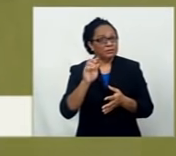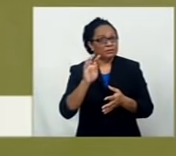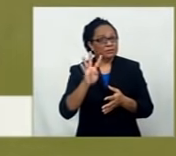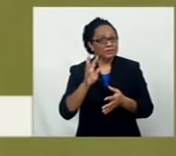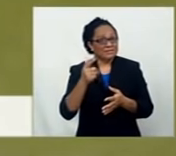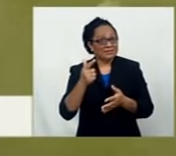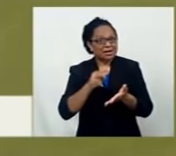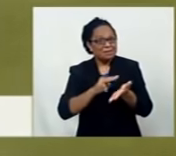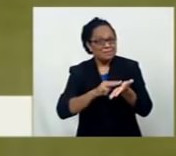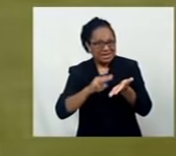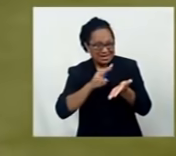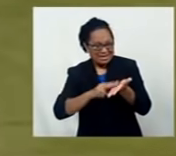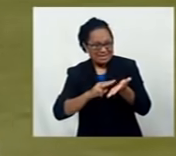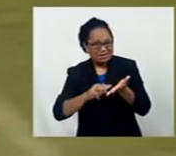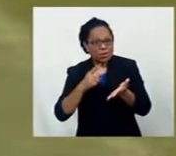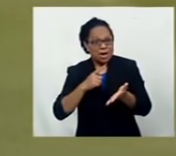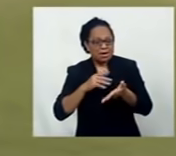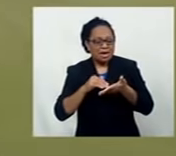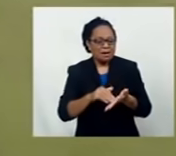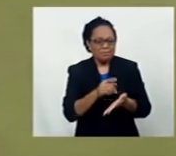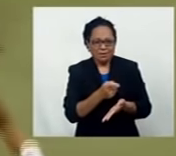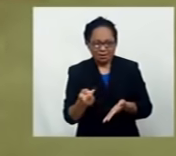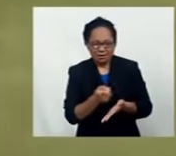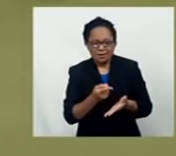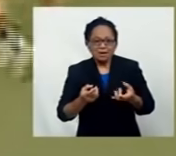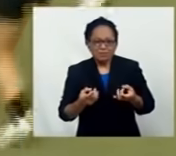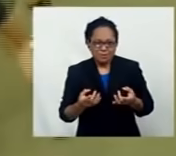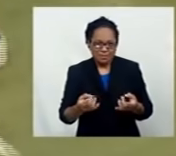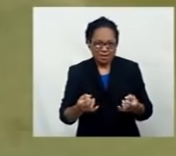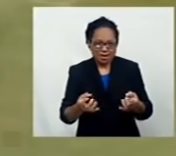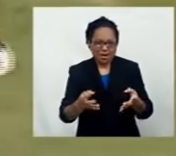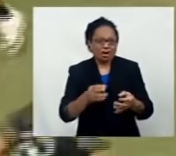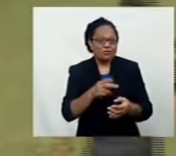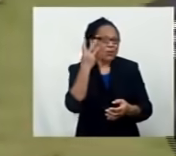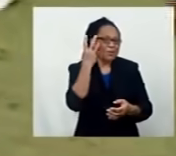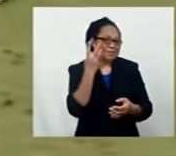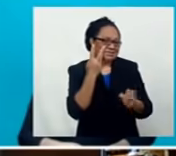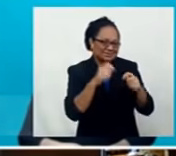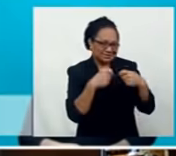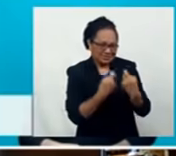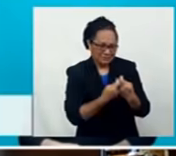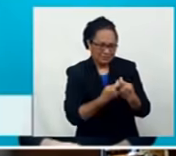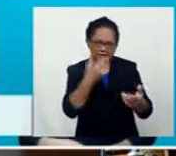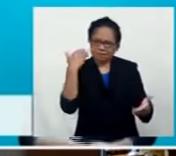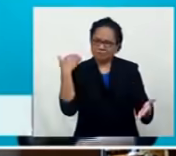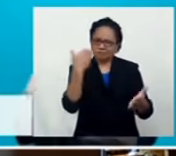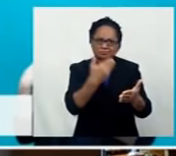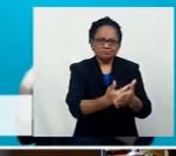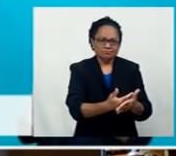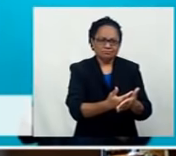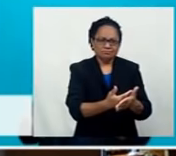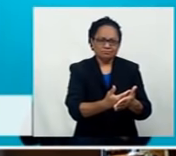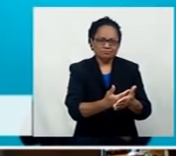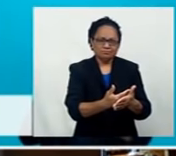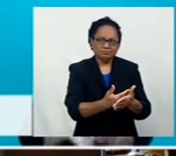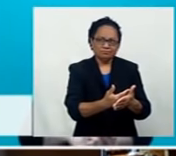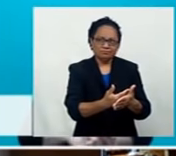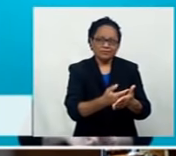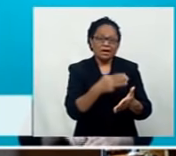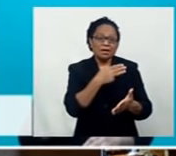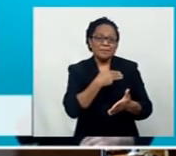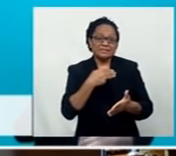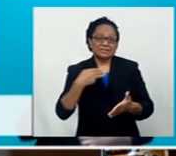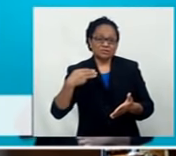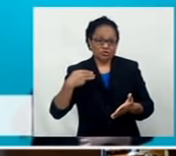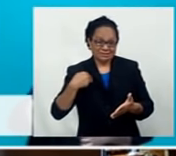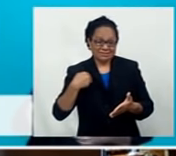the preparation and participation of our women's team. Over the past years, the ministry has been